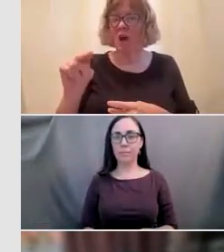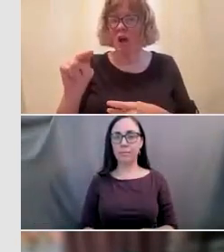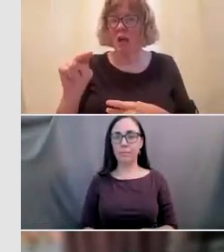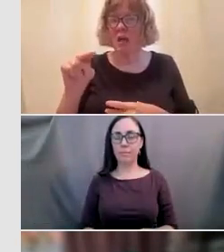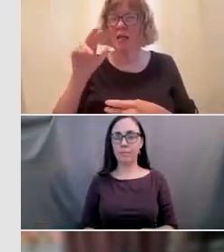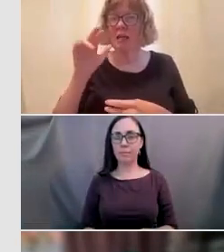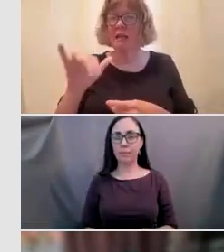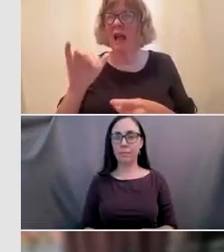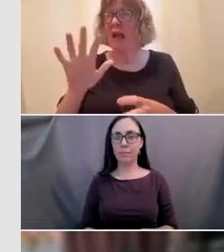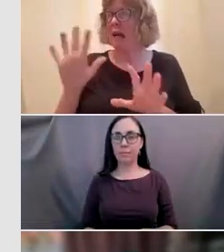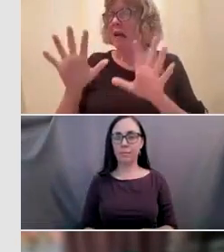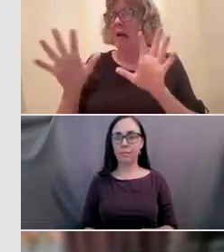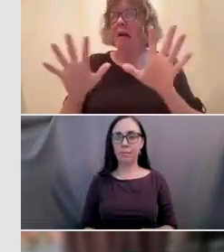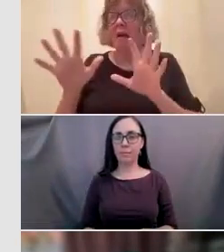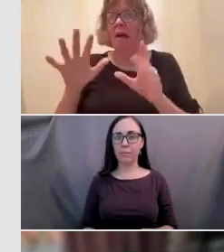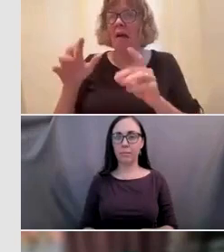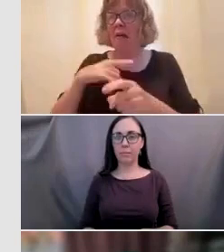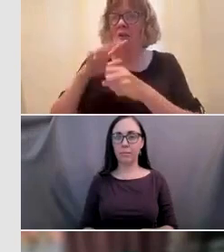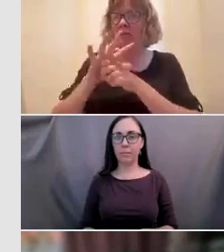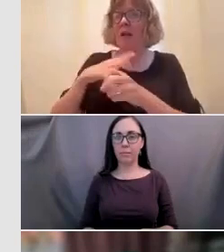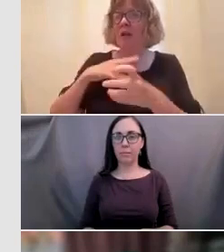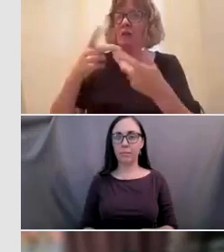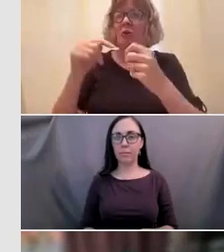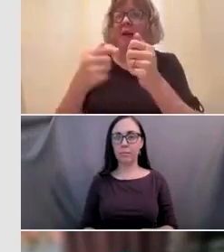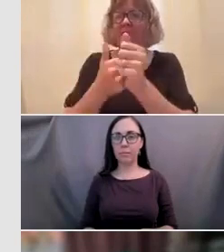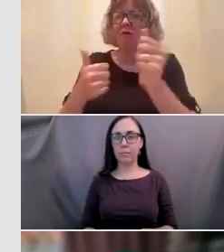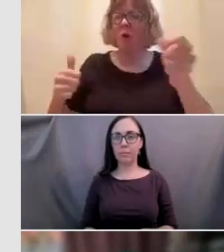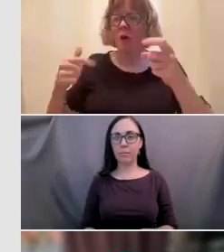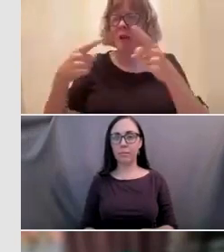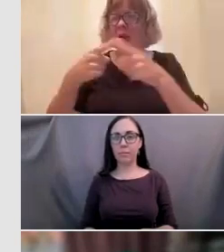please someone to avoid conflict.